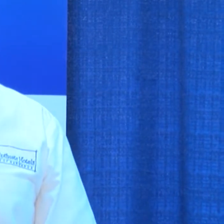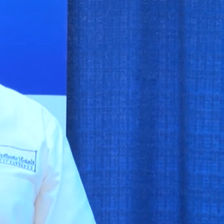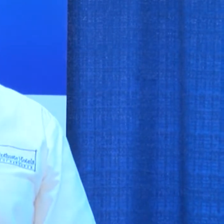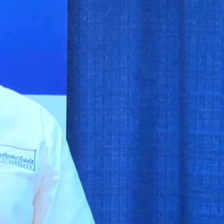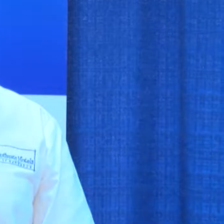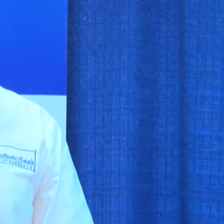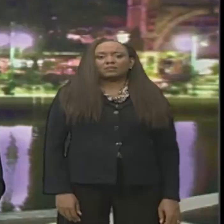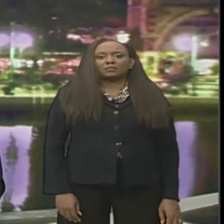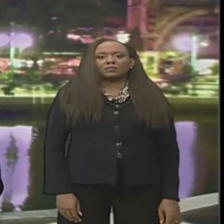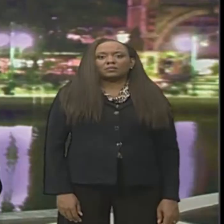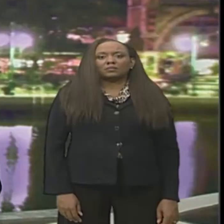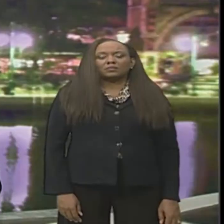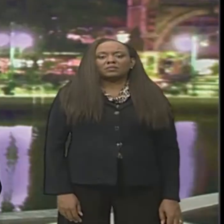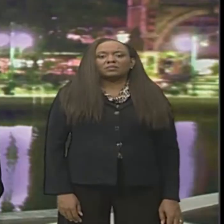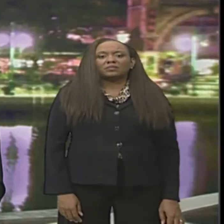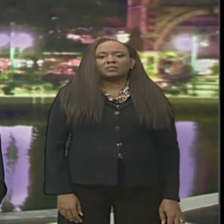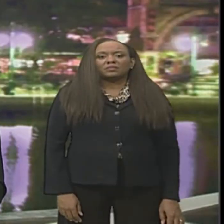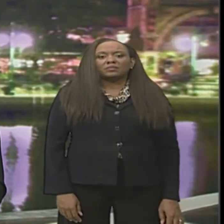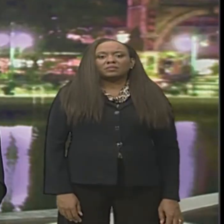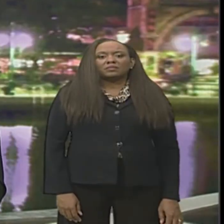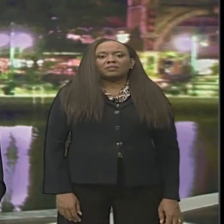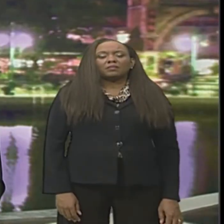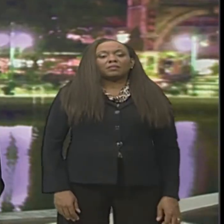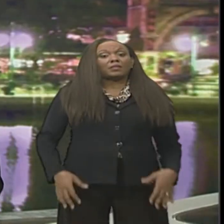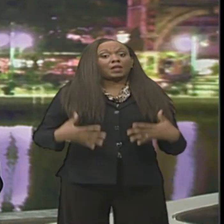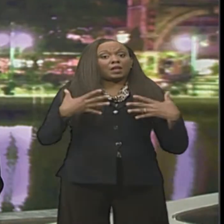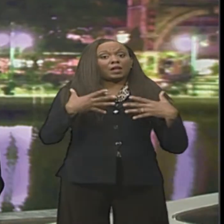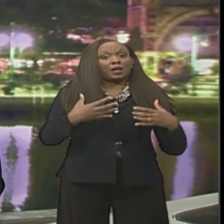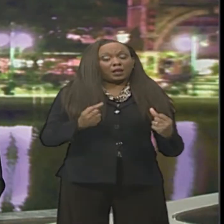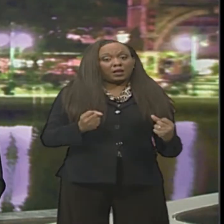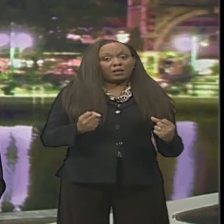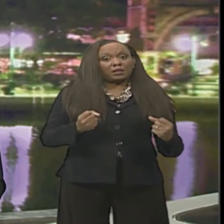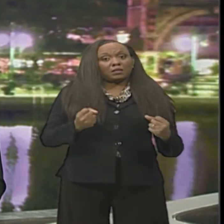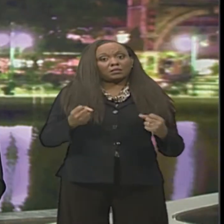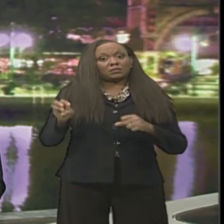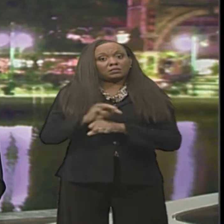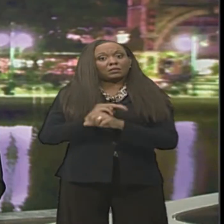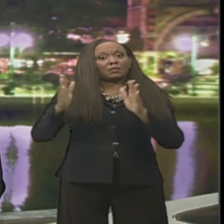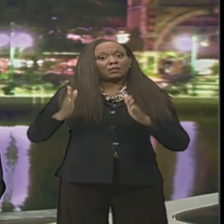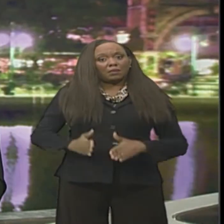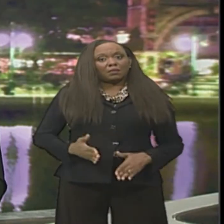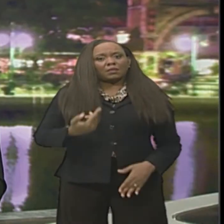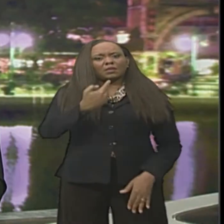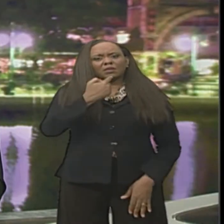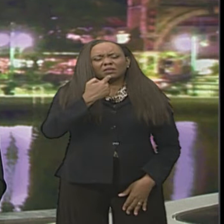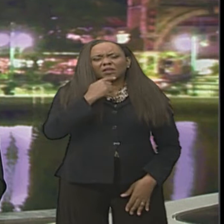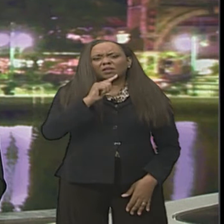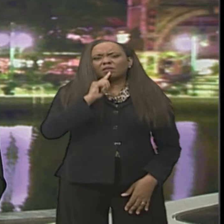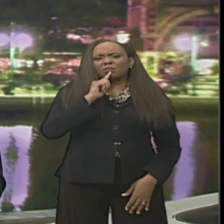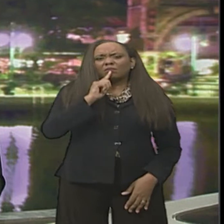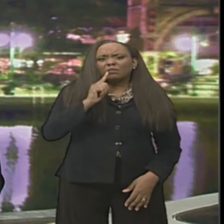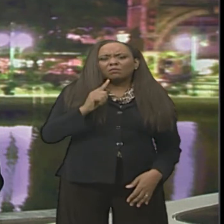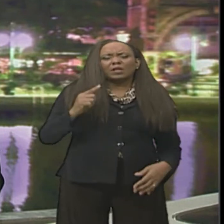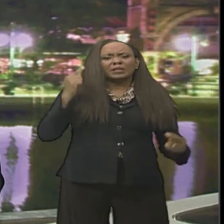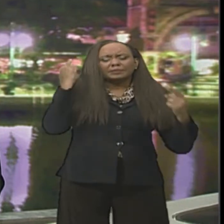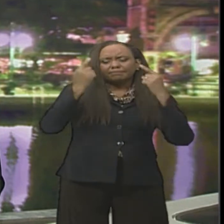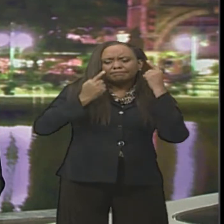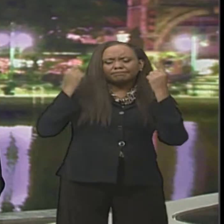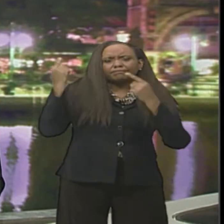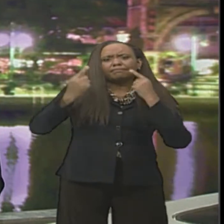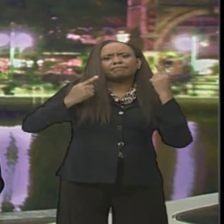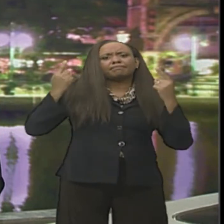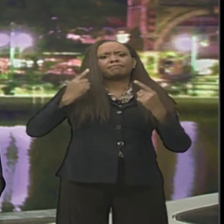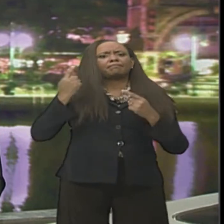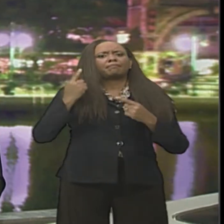from that sort of thing. The Minister of Health and Wellness, Lieutenant Colonel Jeffrey Bostic, is moving to address concerns of